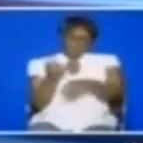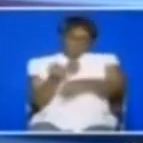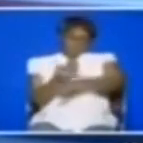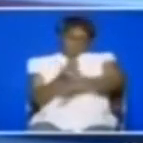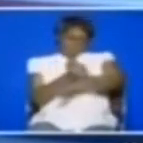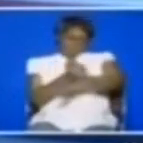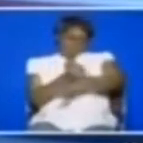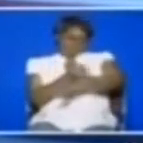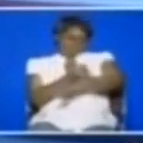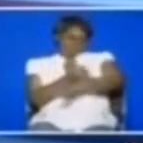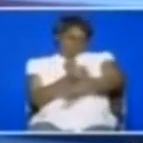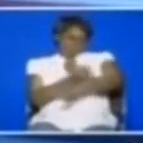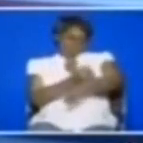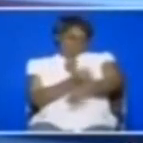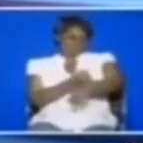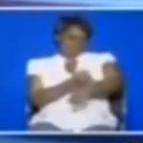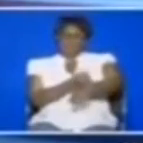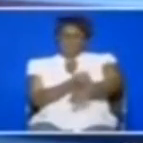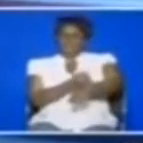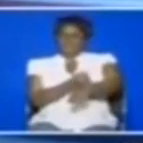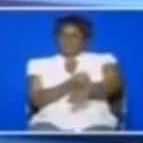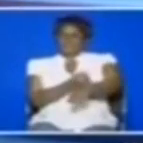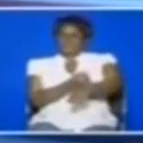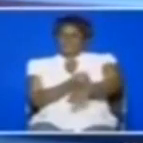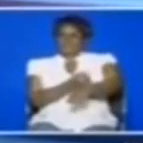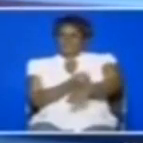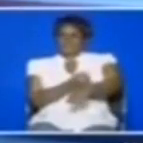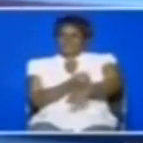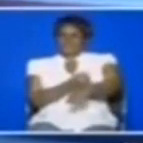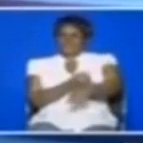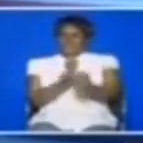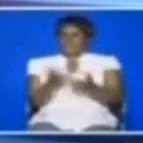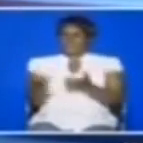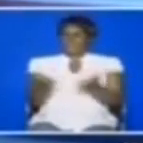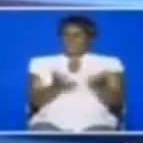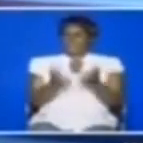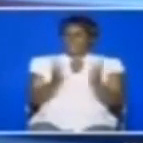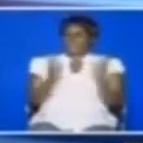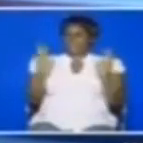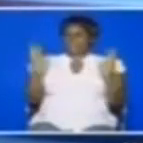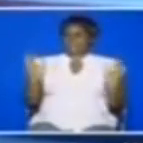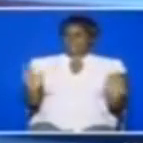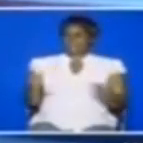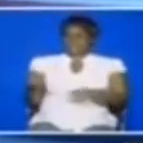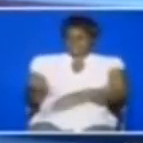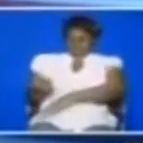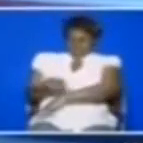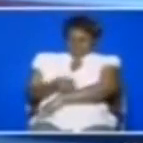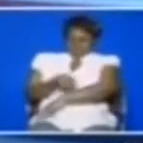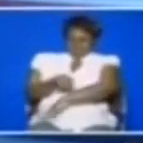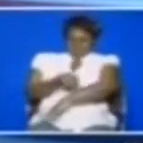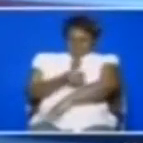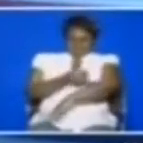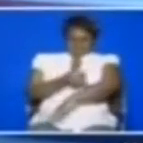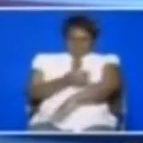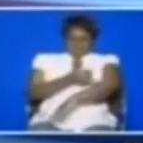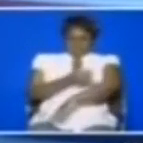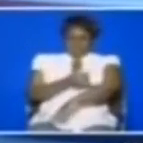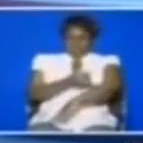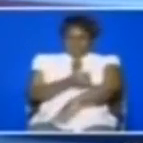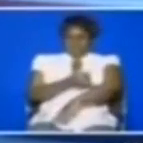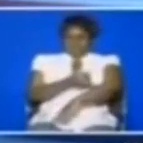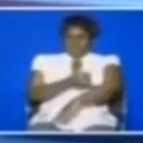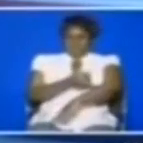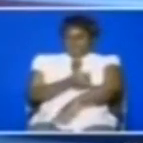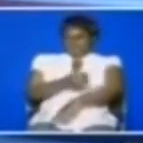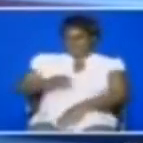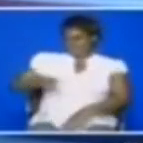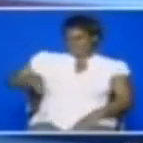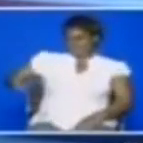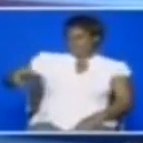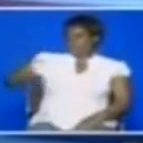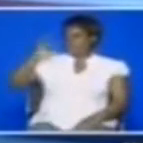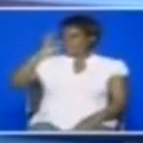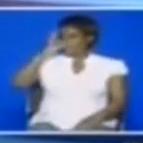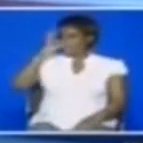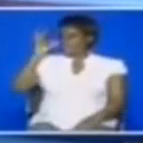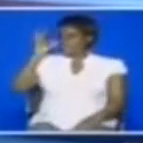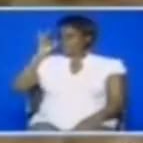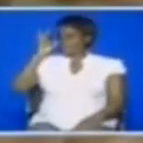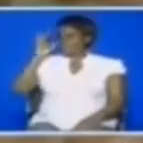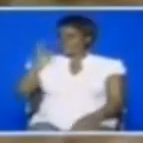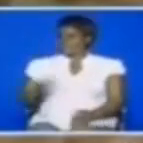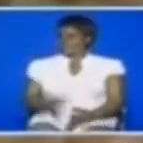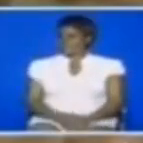there who is blazing the trail on tattoos in the largely conservative town.